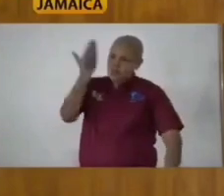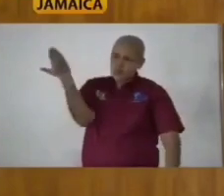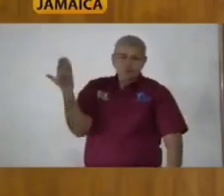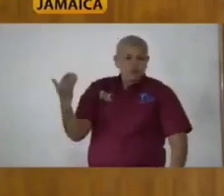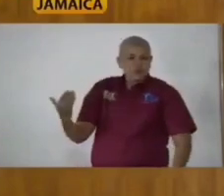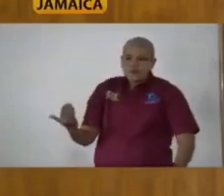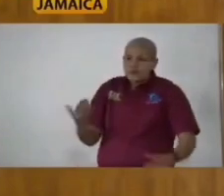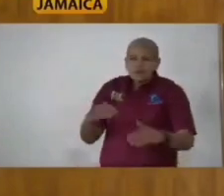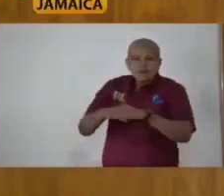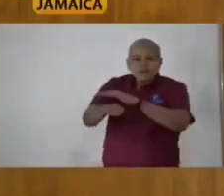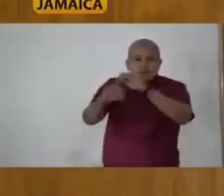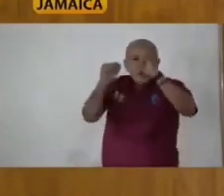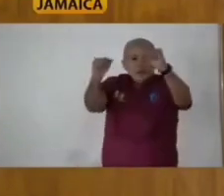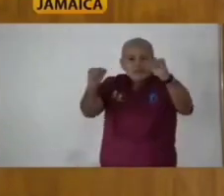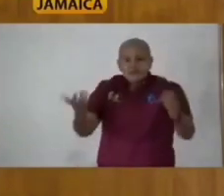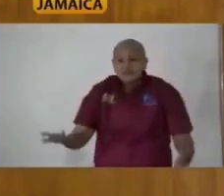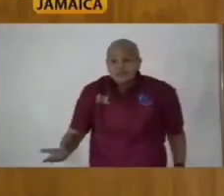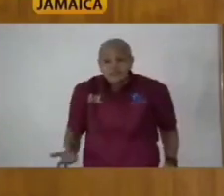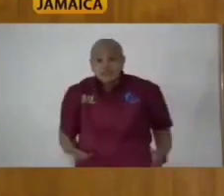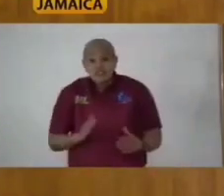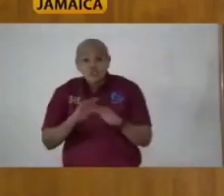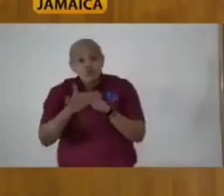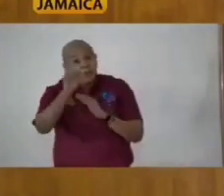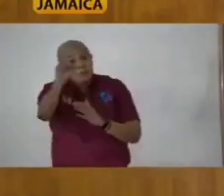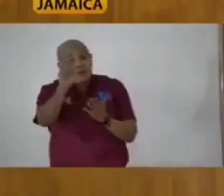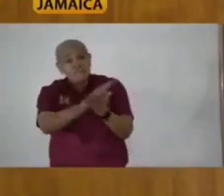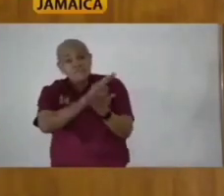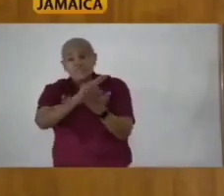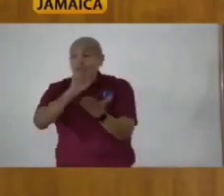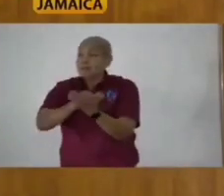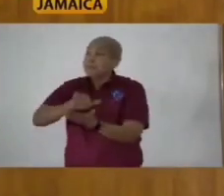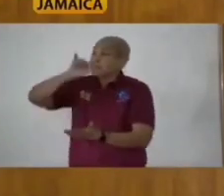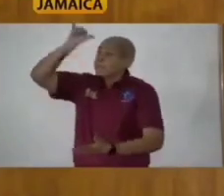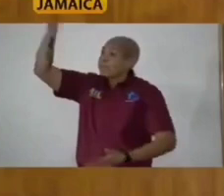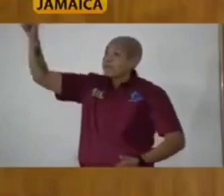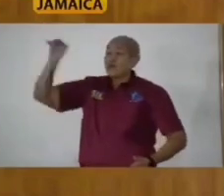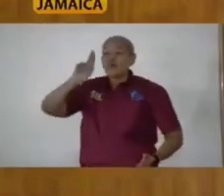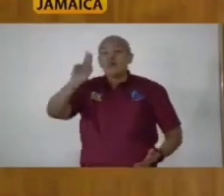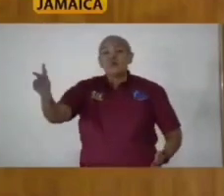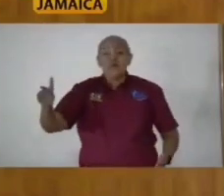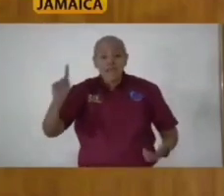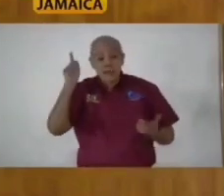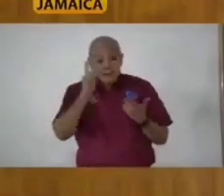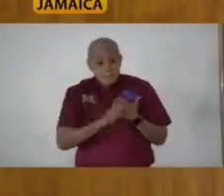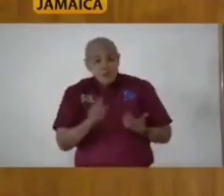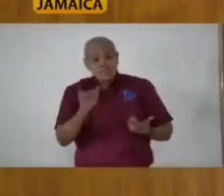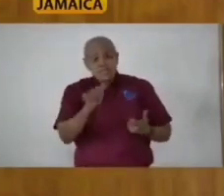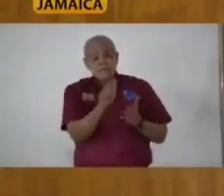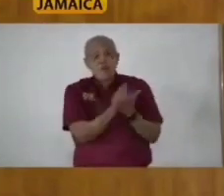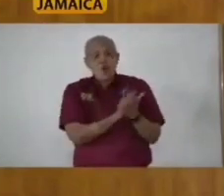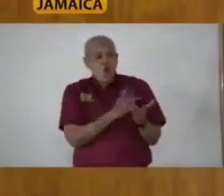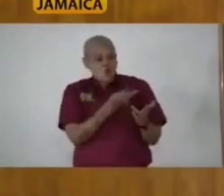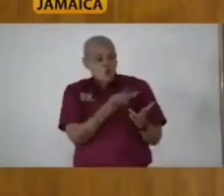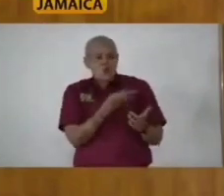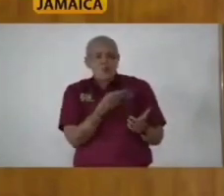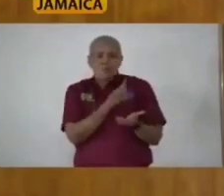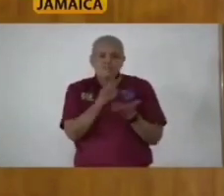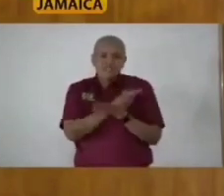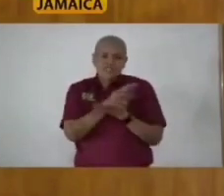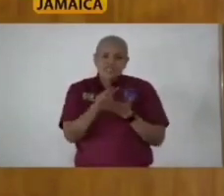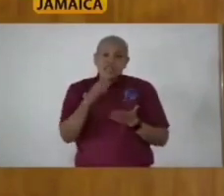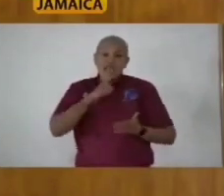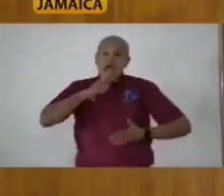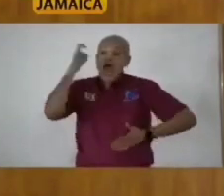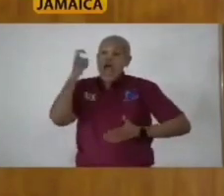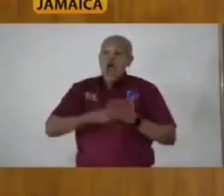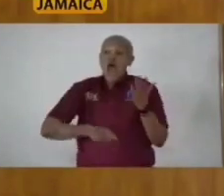Jamaicans need to have a visa to visit the UK, as do their Jamaican council. And the cost